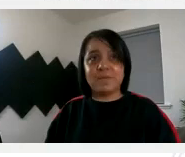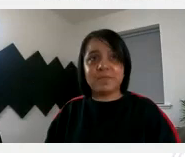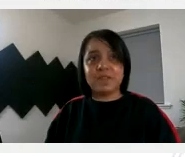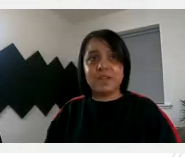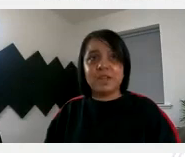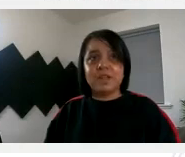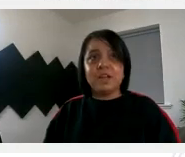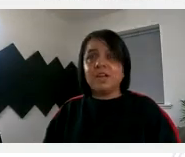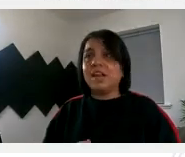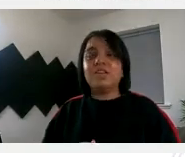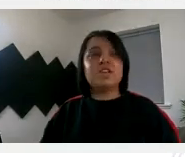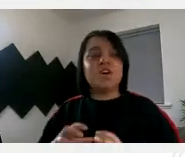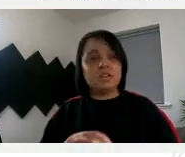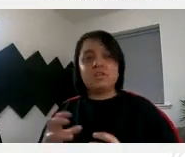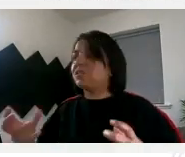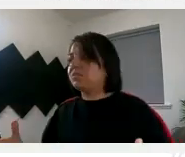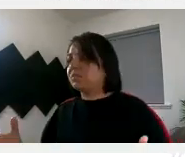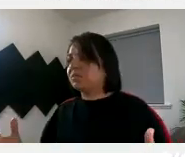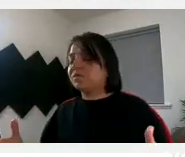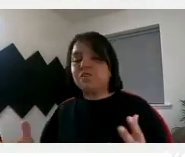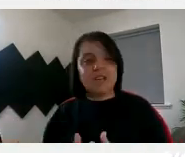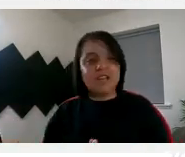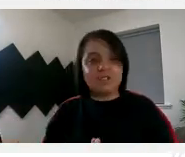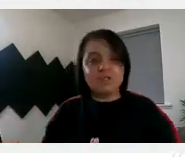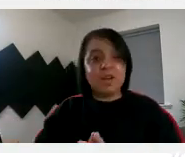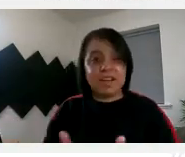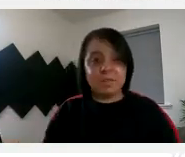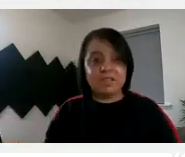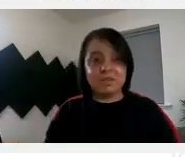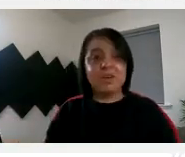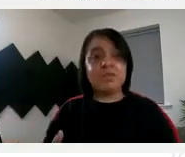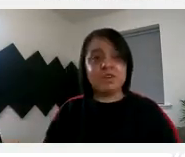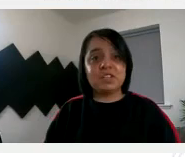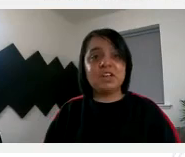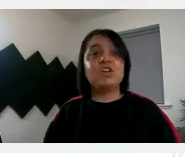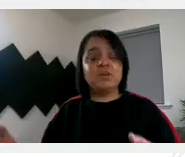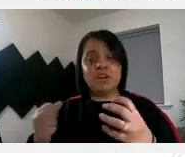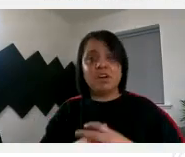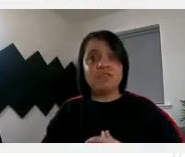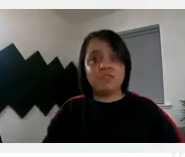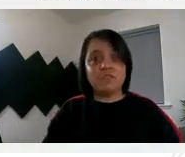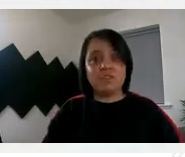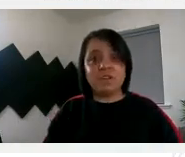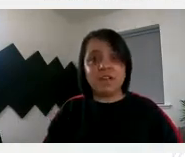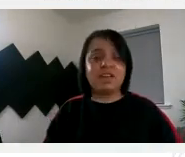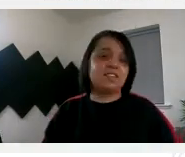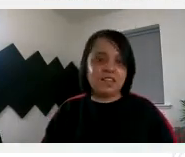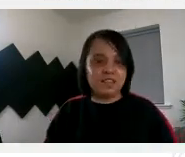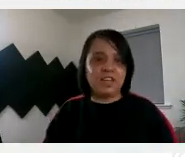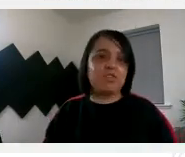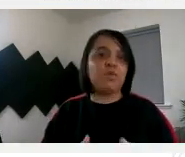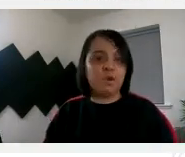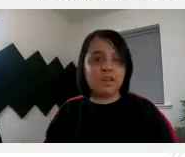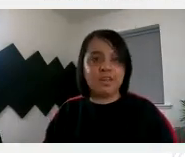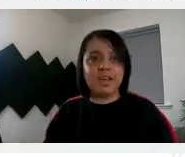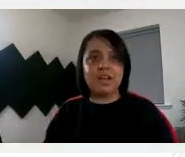UK. Now because the UK is known for expats or immigrants coming over to the UK and settling here